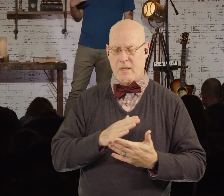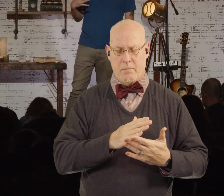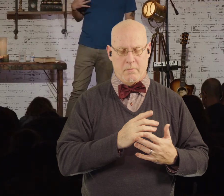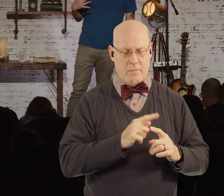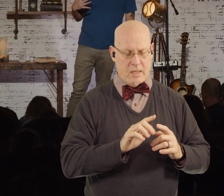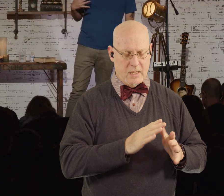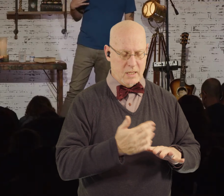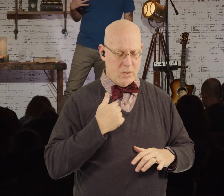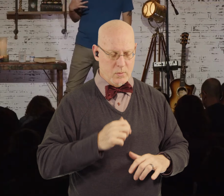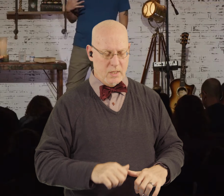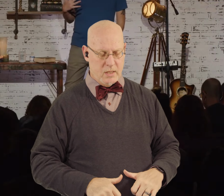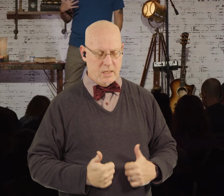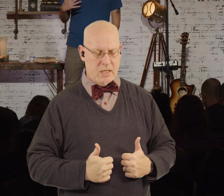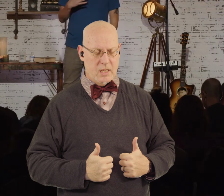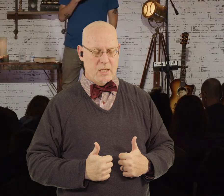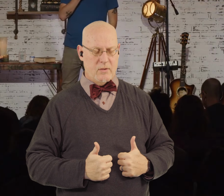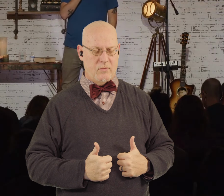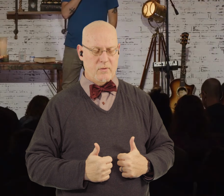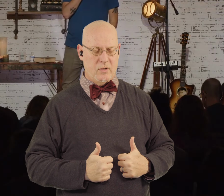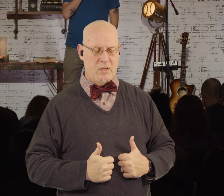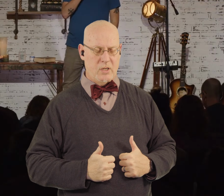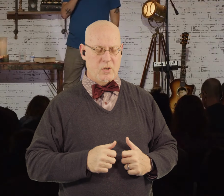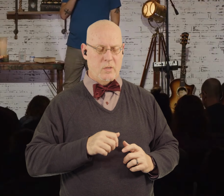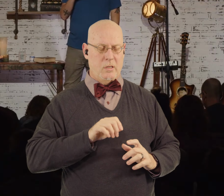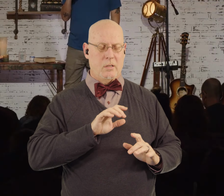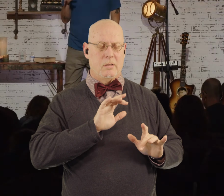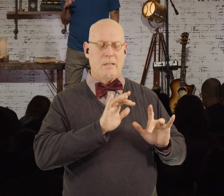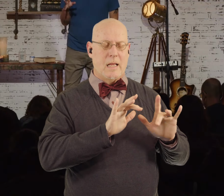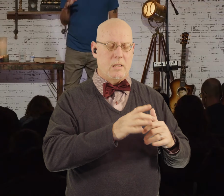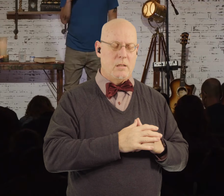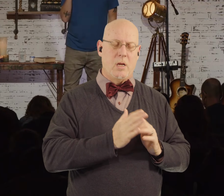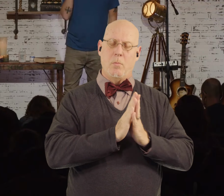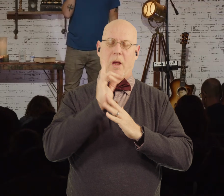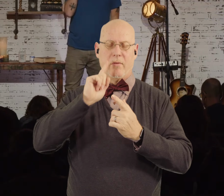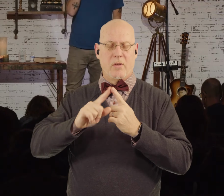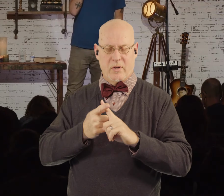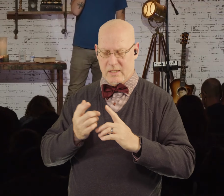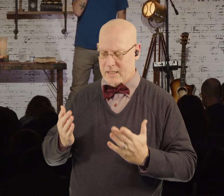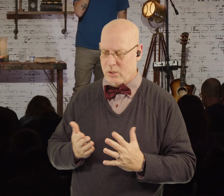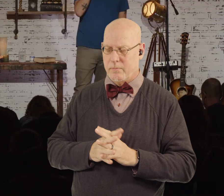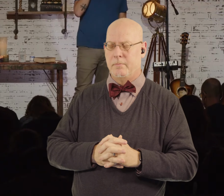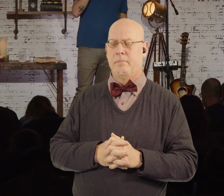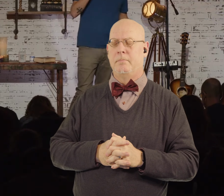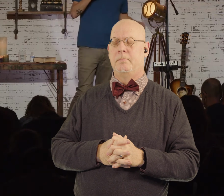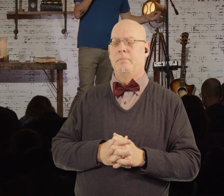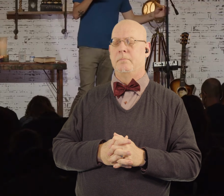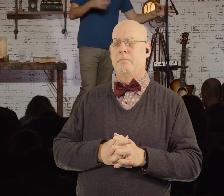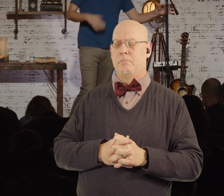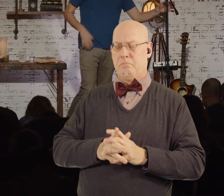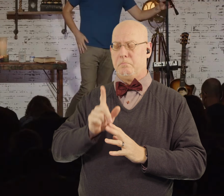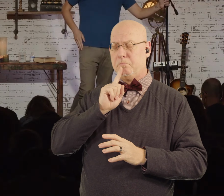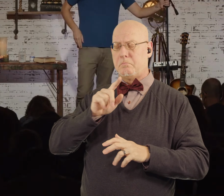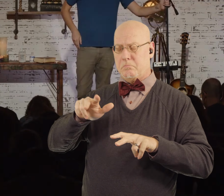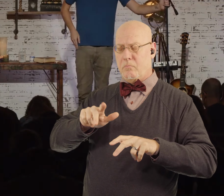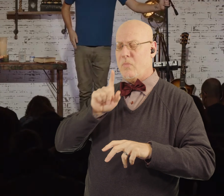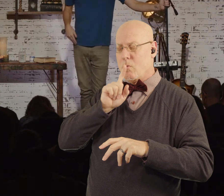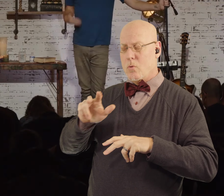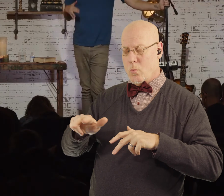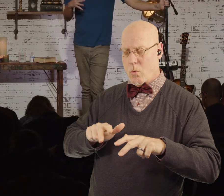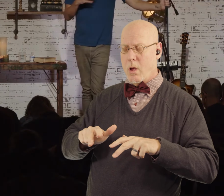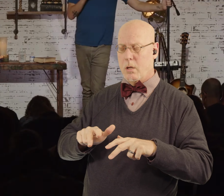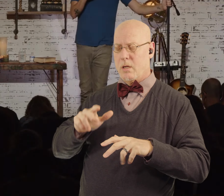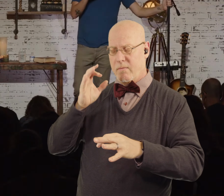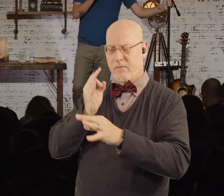and yet the death that we live in or that we flirt with. God, I do pray for my friends who are here who